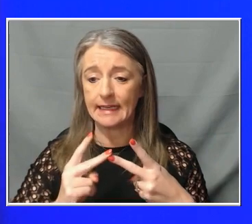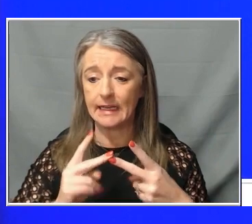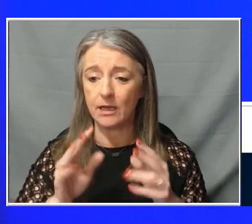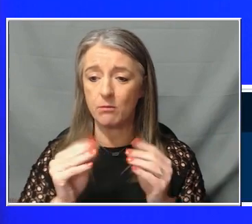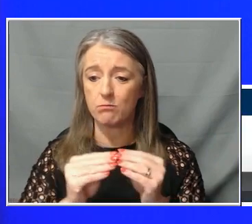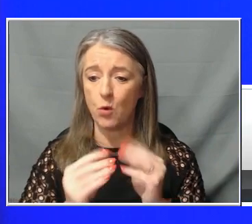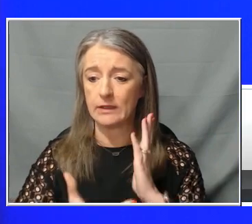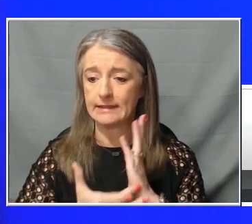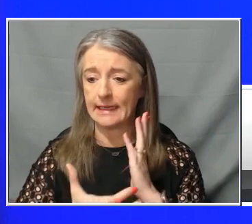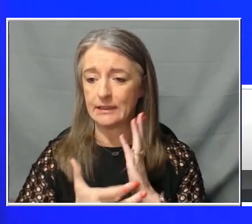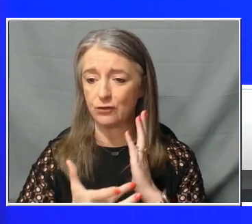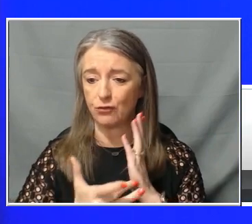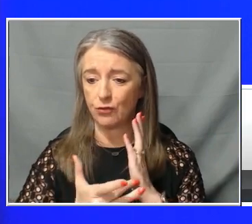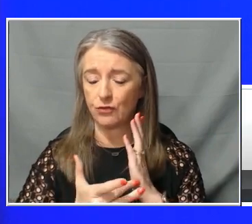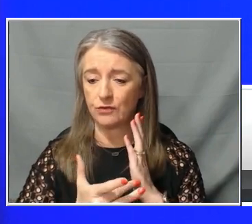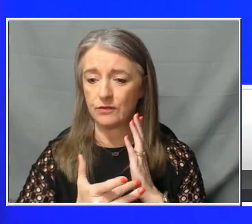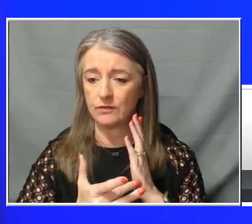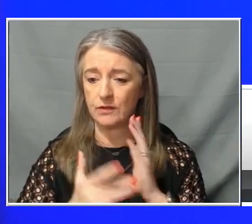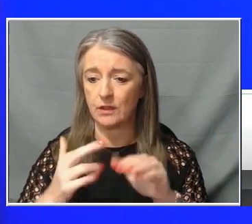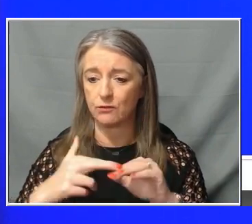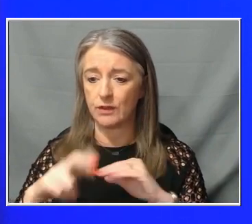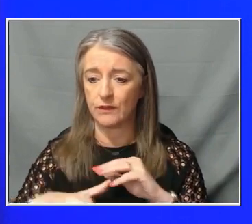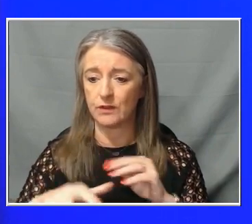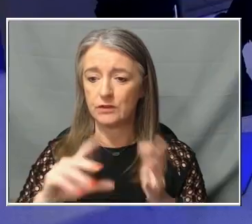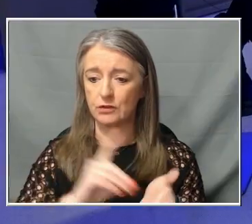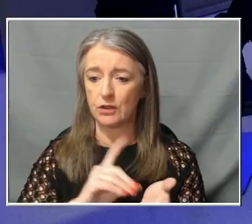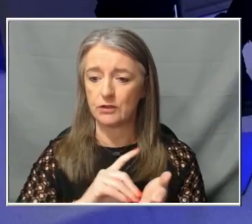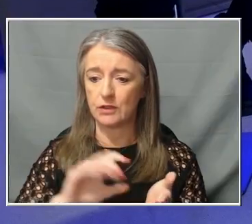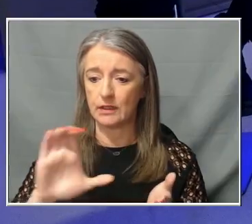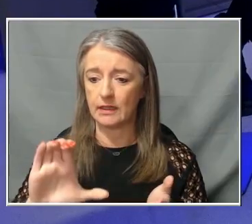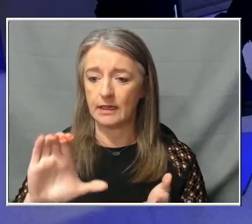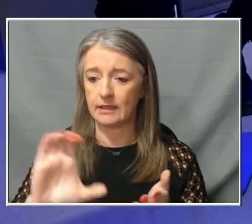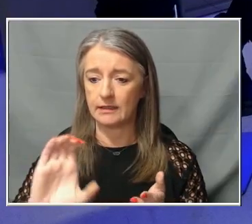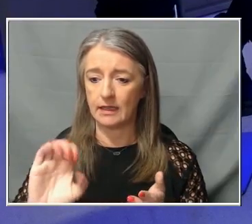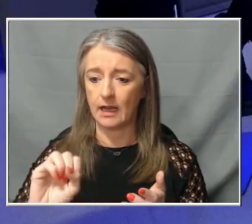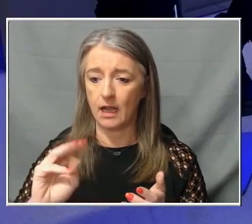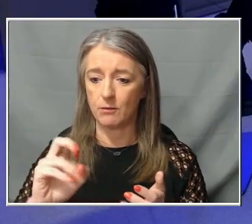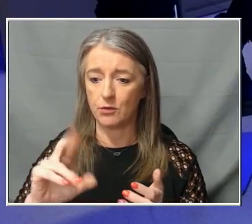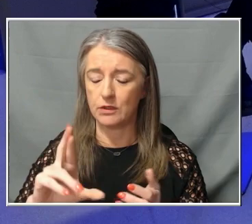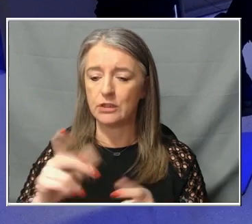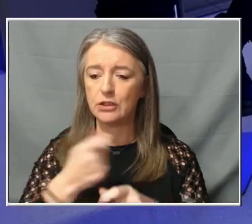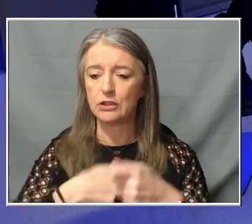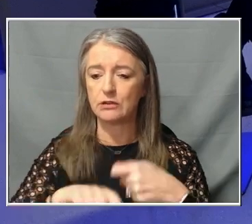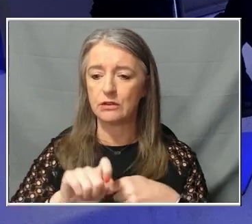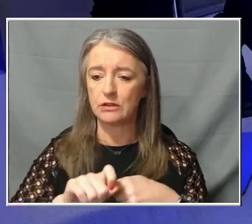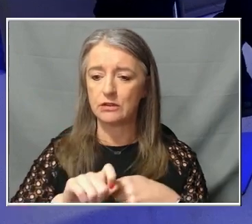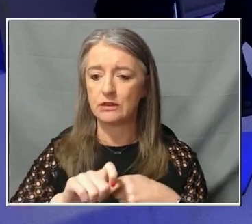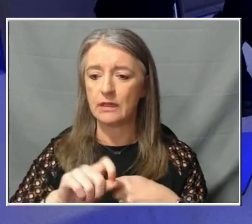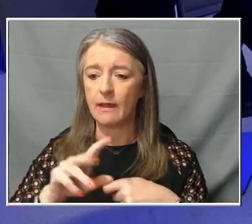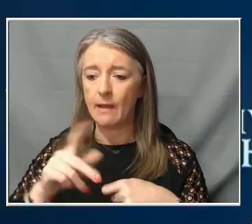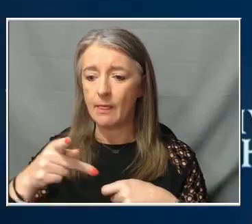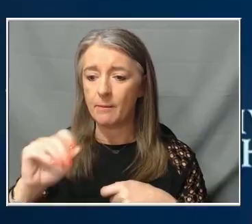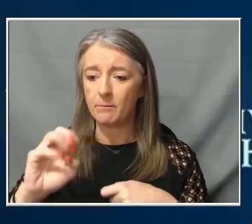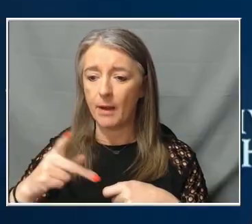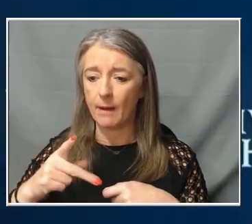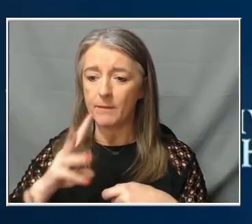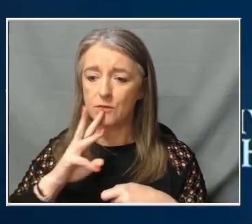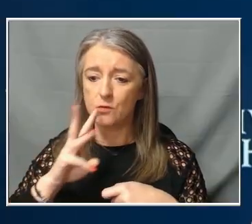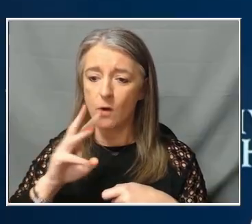technical, and I'll refer to Dr. Kamaraj. I mean, you can replace the pump in your garden pond, but